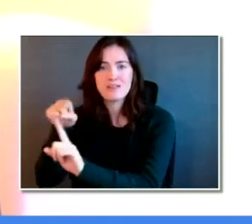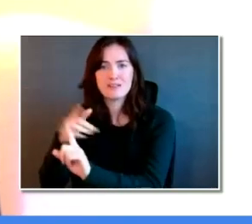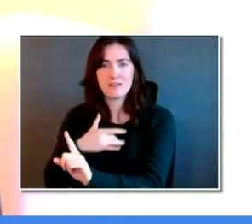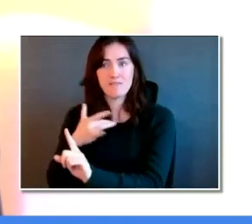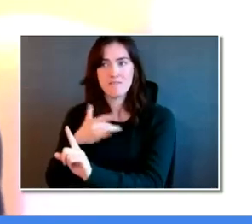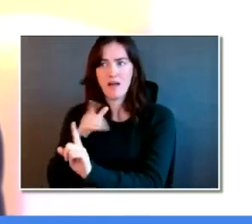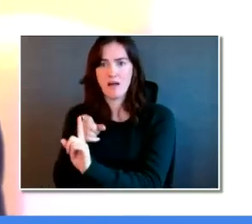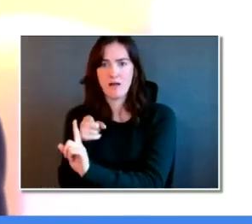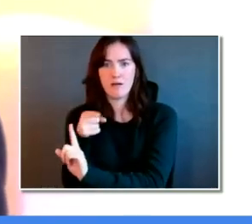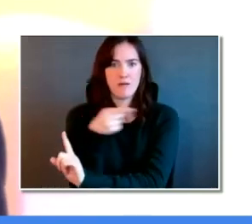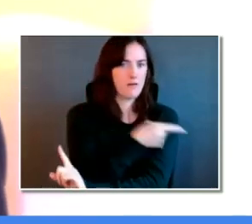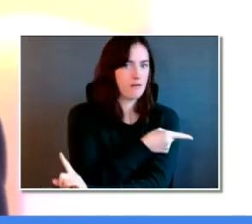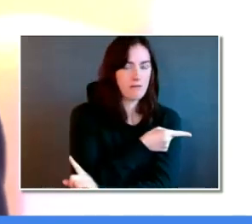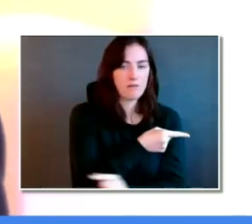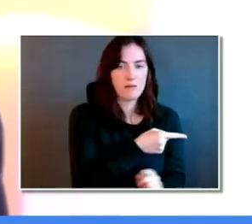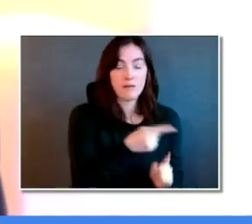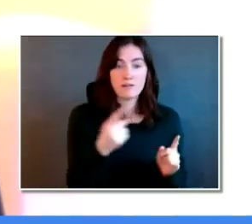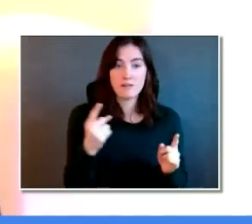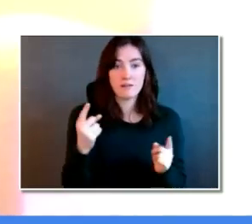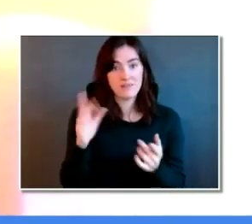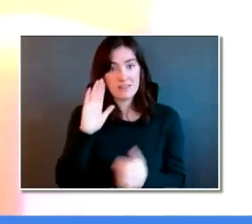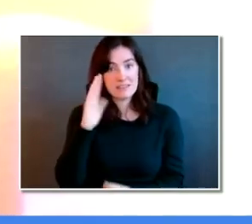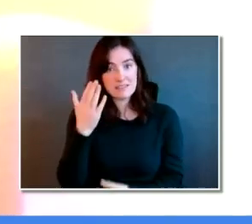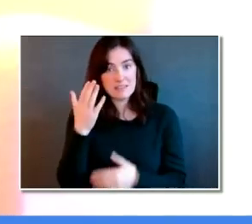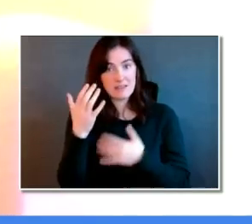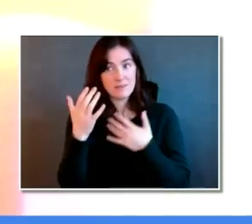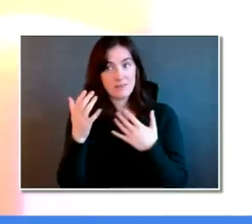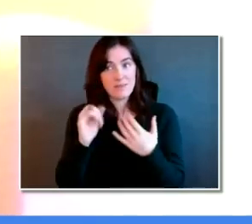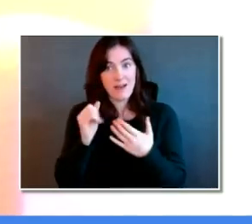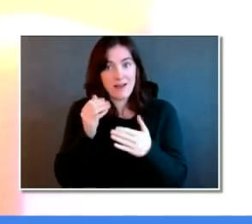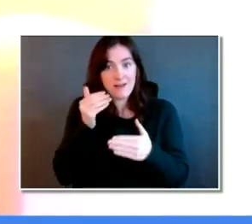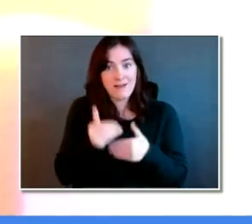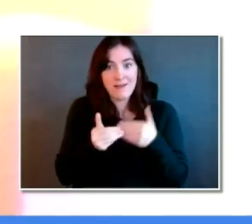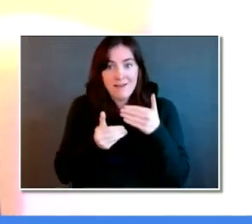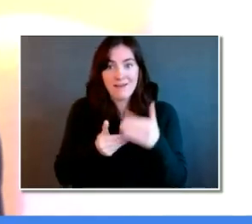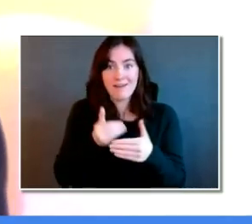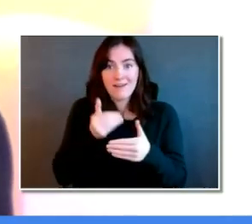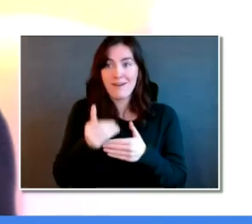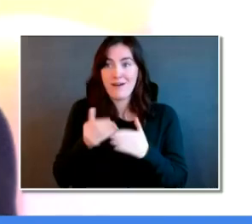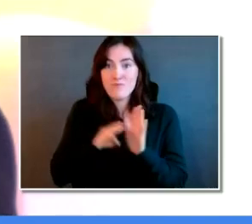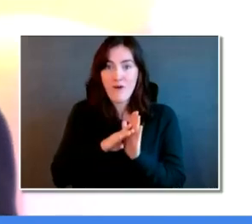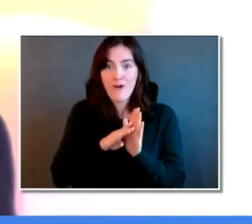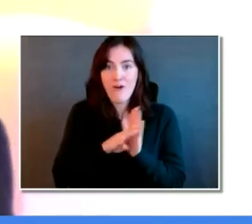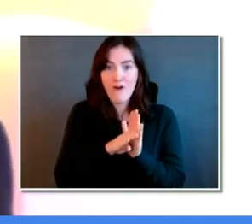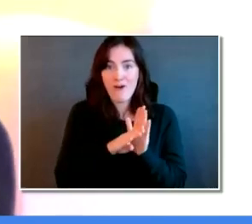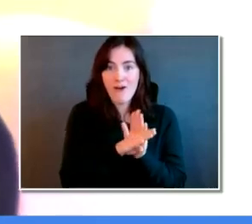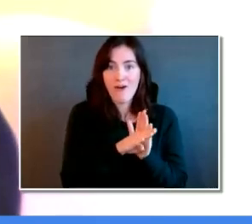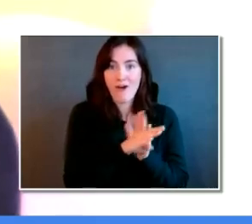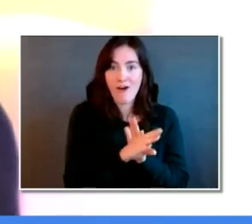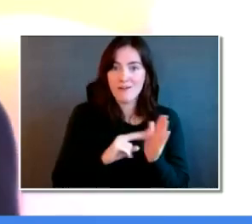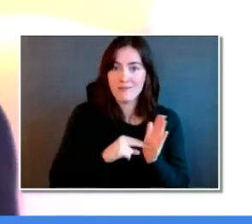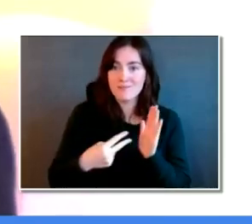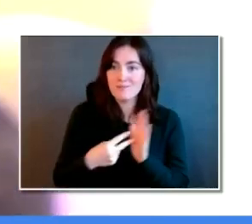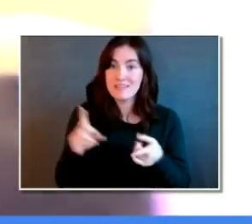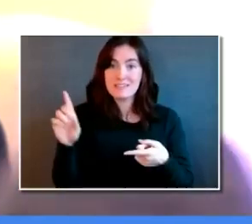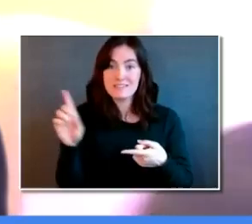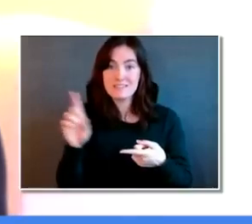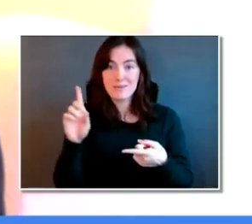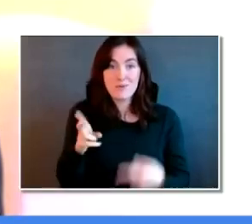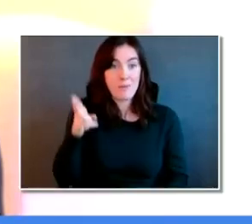to the country as if progress was on the march forward, with Democrats passing